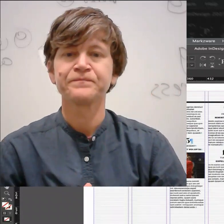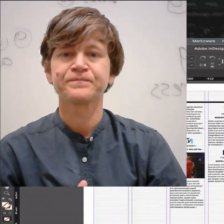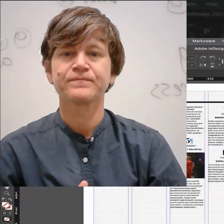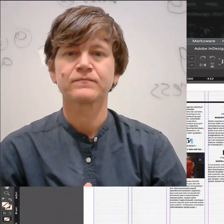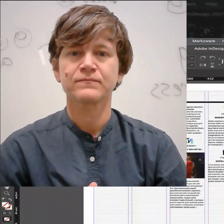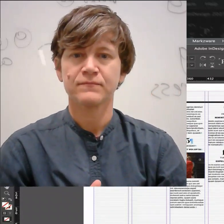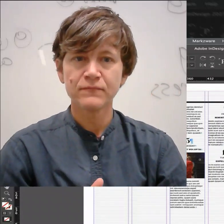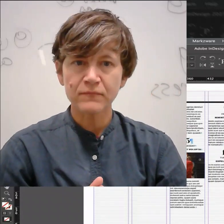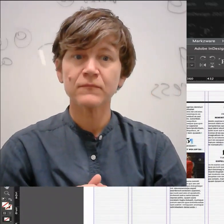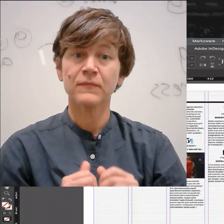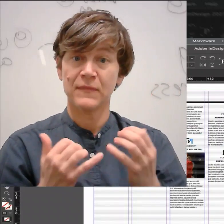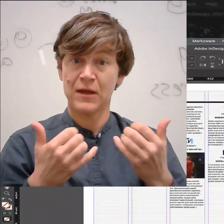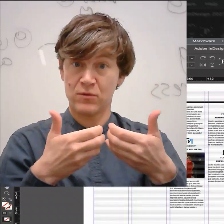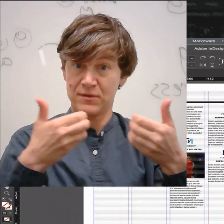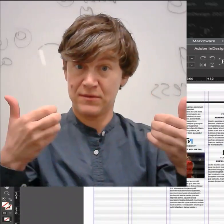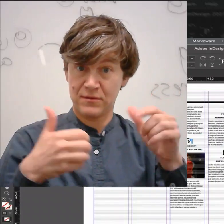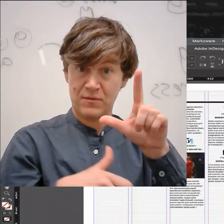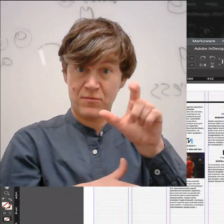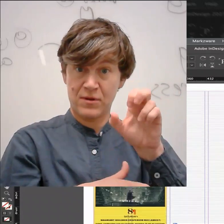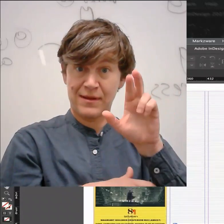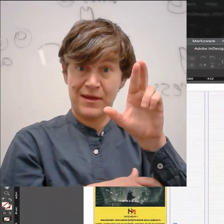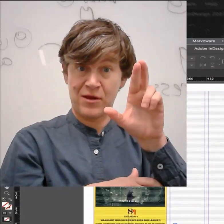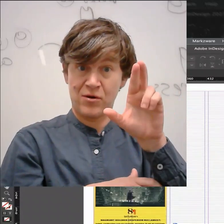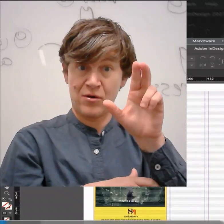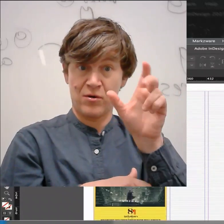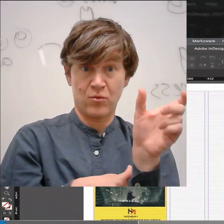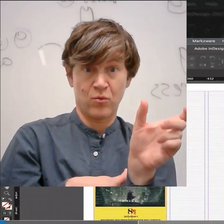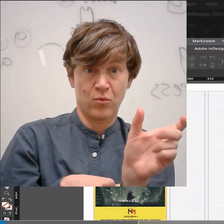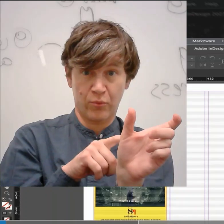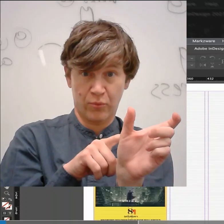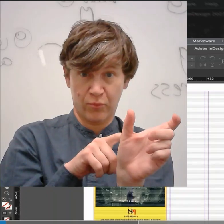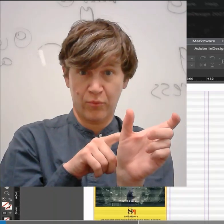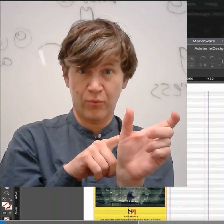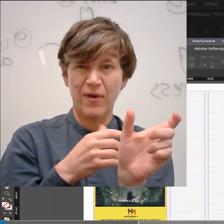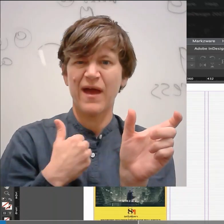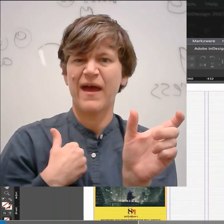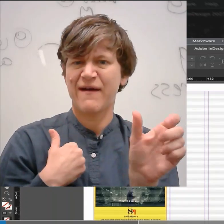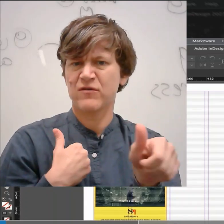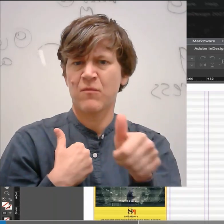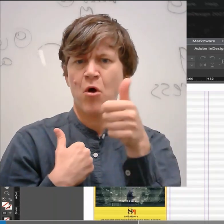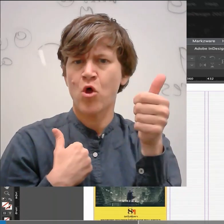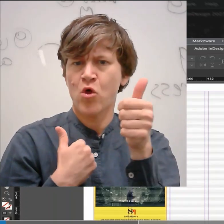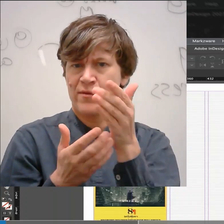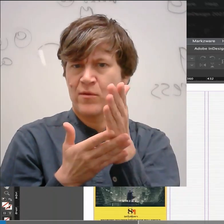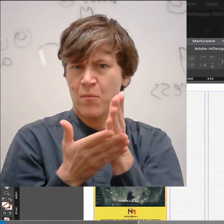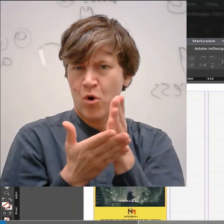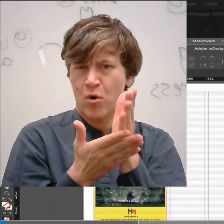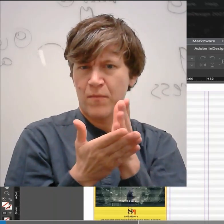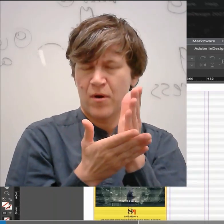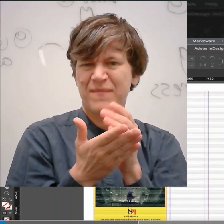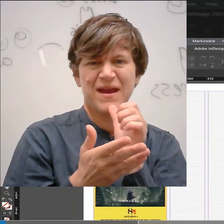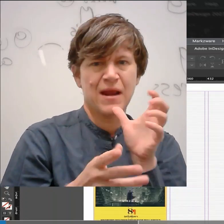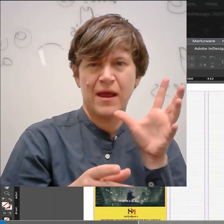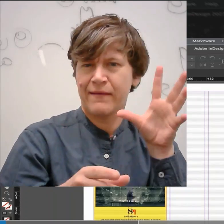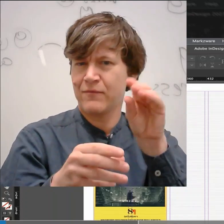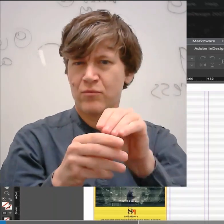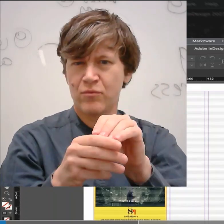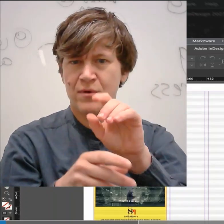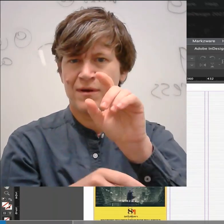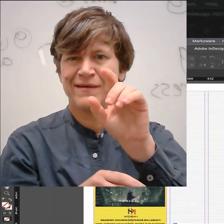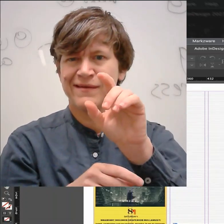On a separate layer, I've got some other elements that are not part of the text